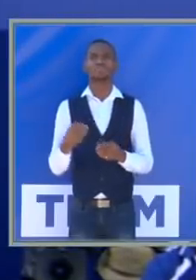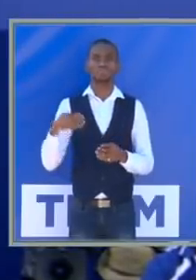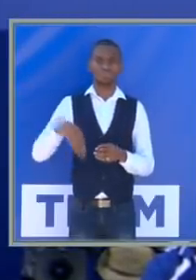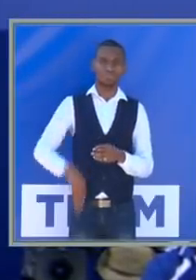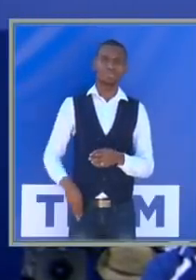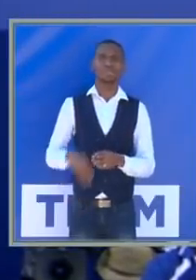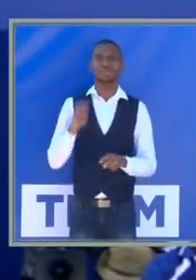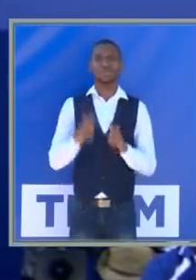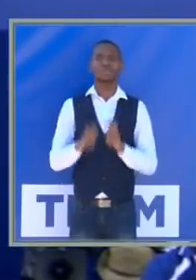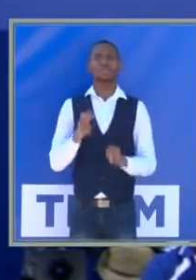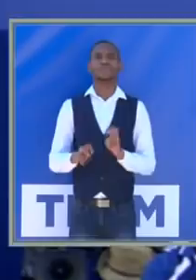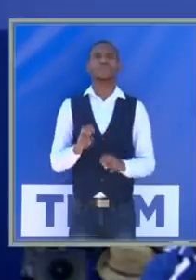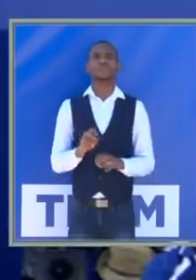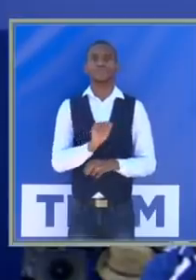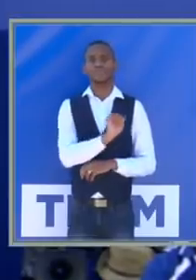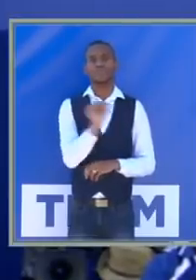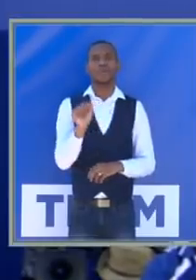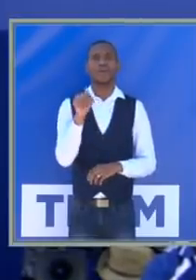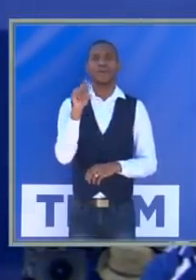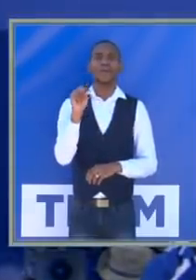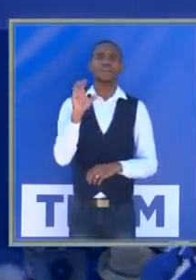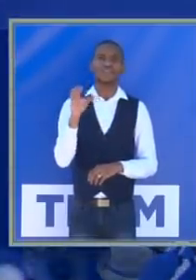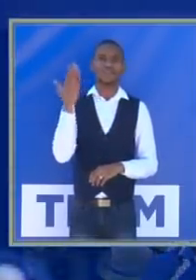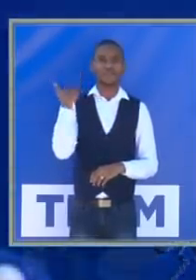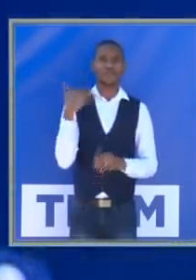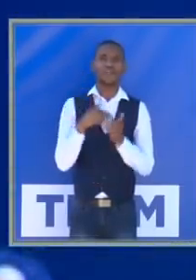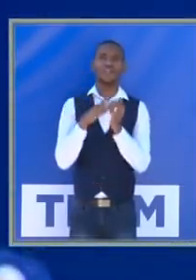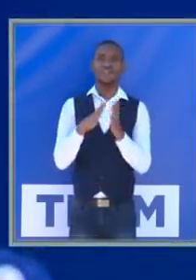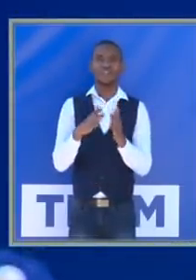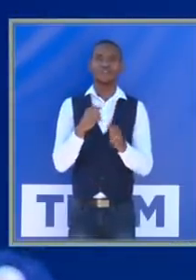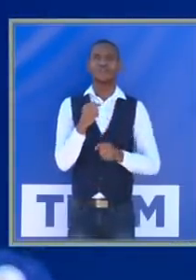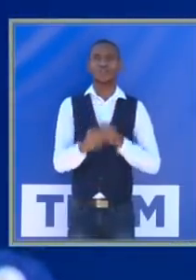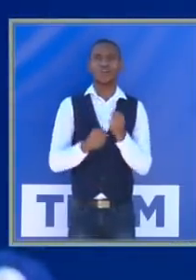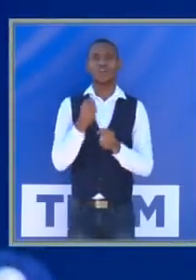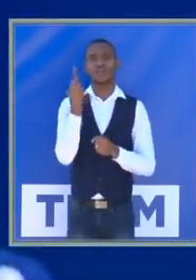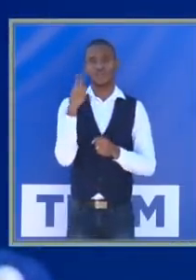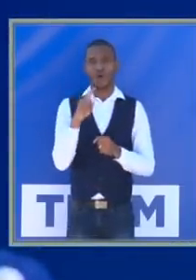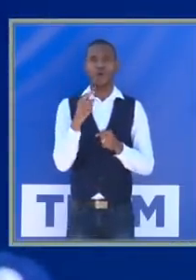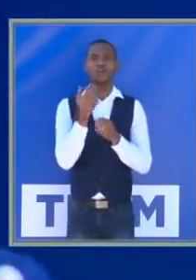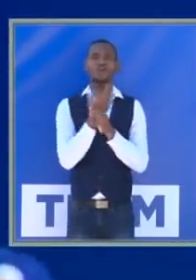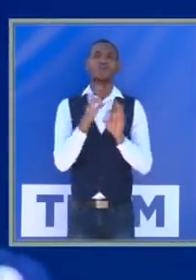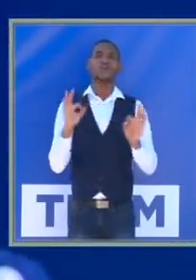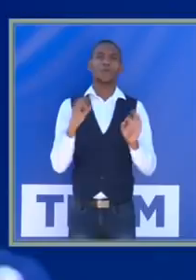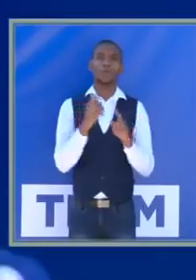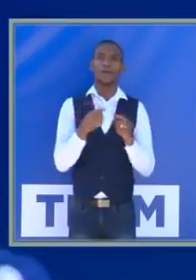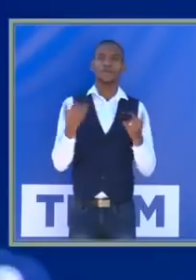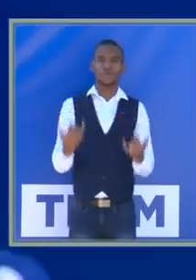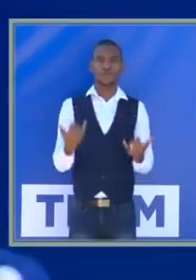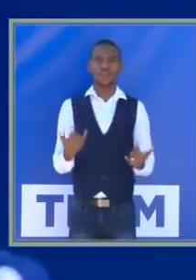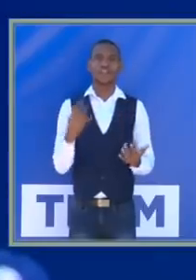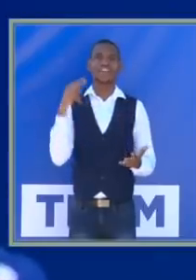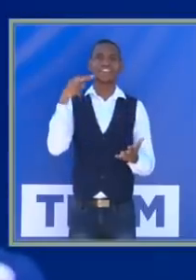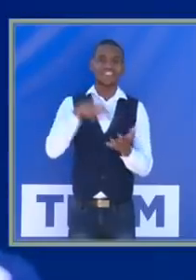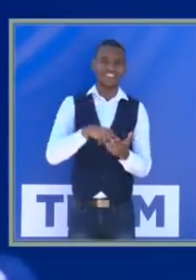Sabo. The ANC were once leaders in the struggle for freedom, but today they are the ones who are